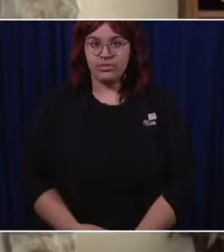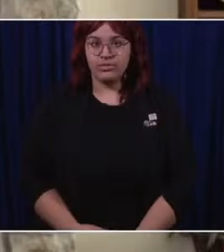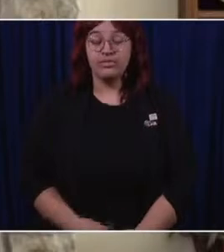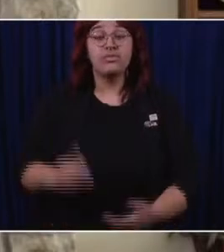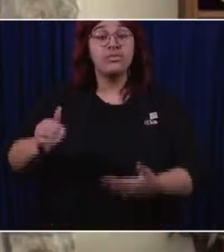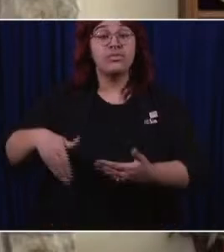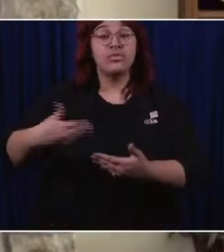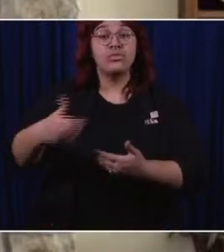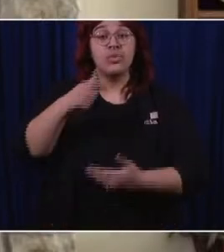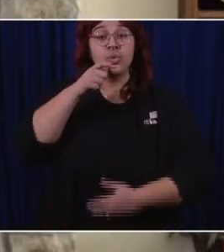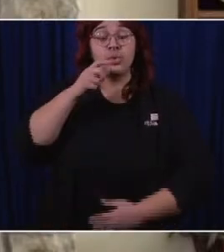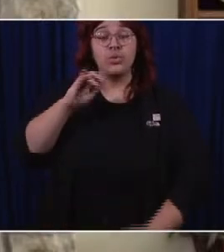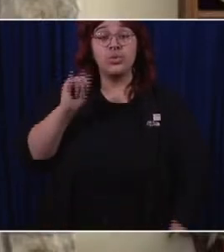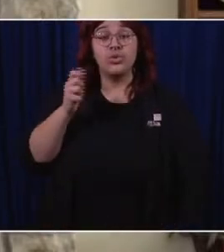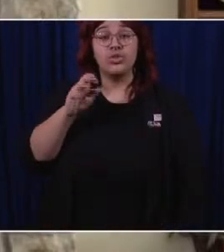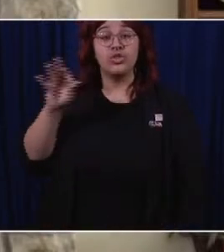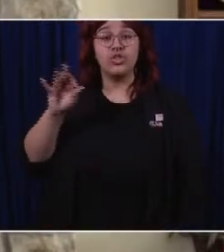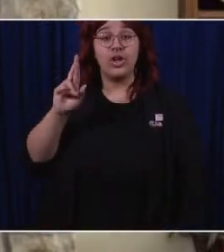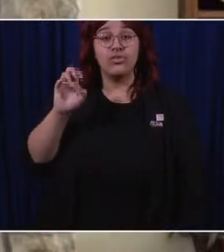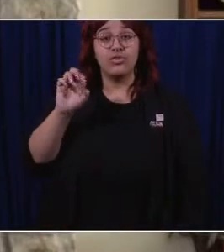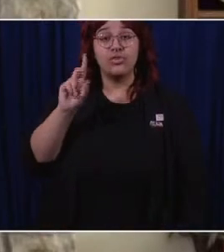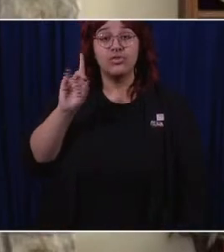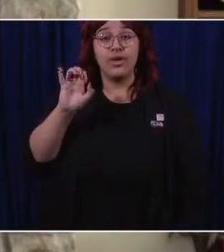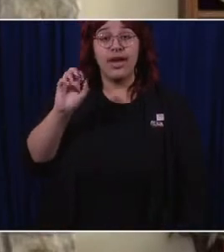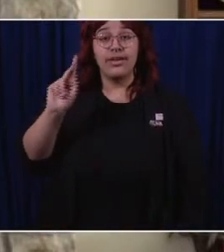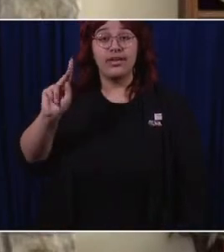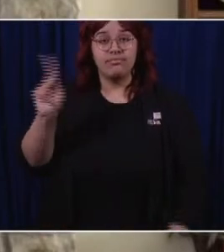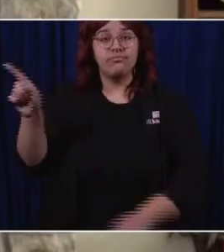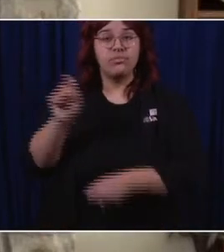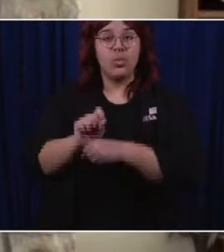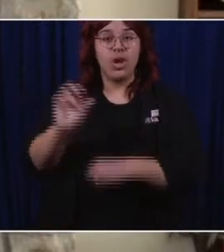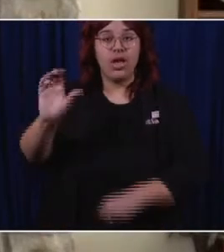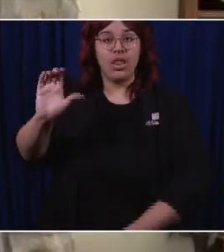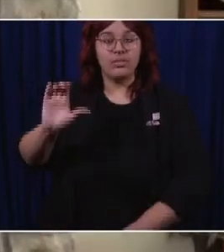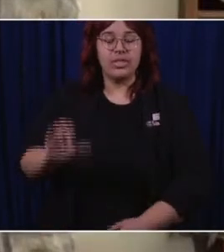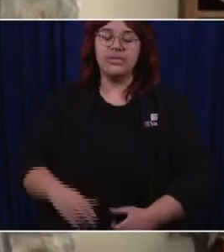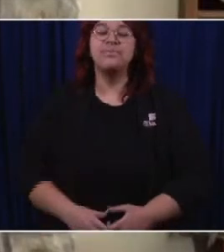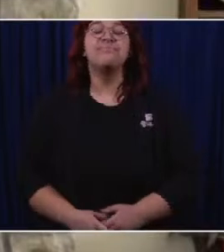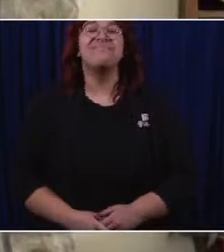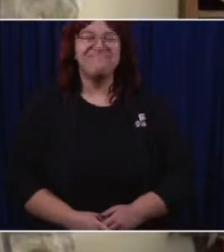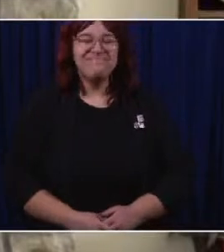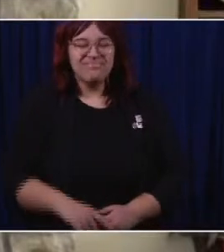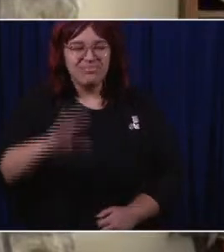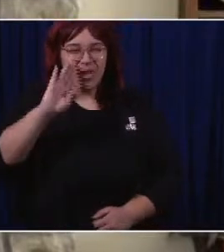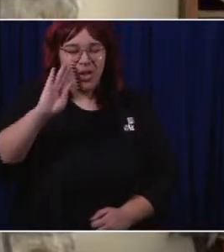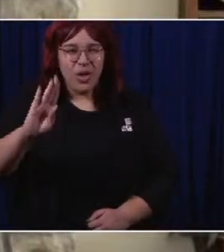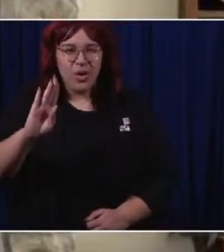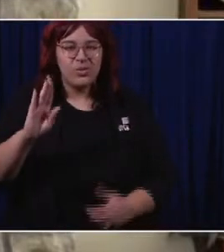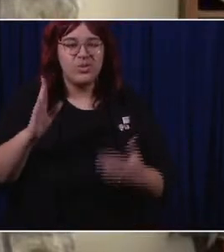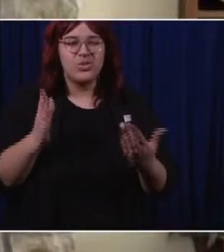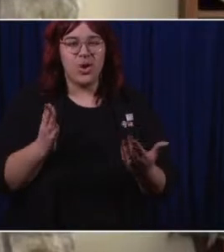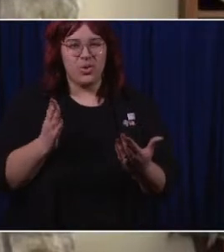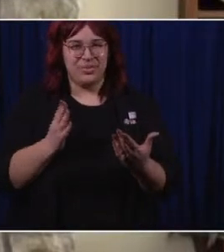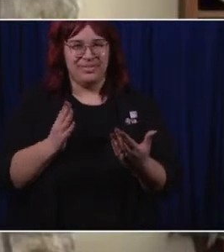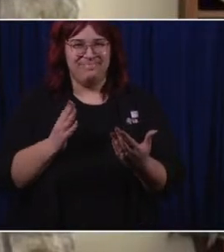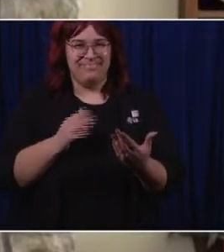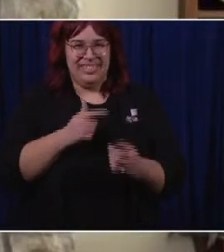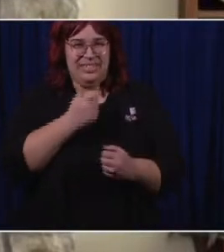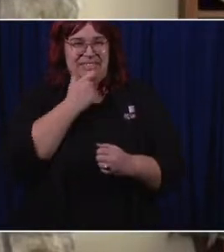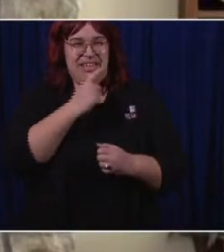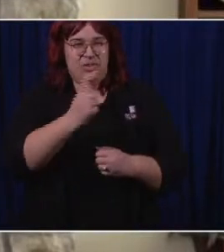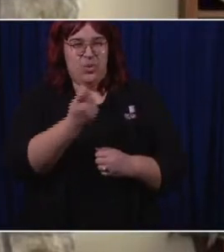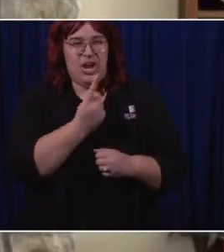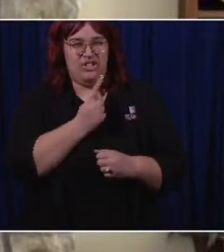Next question is from Jeff Reddick at WSYX in Columbus. Jeff. Good afternoon, Governor. Kind of building on that, I guess,